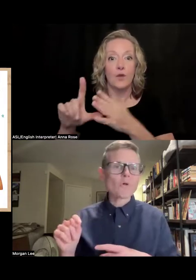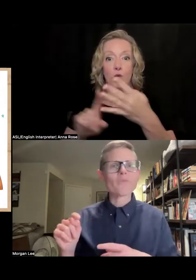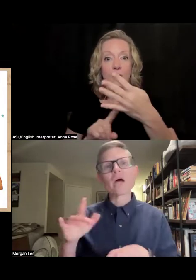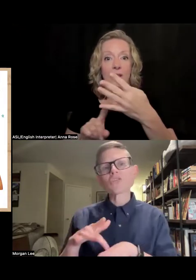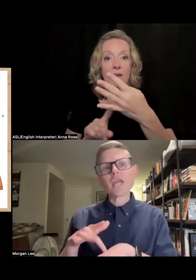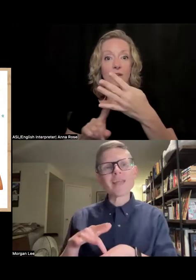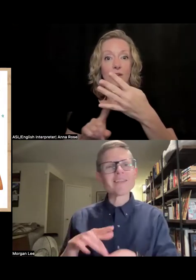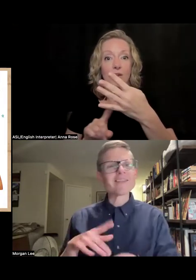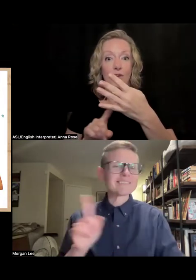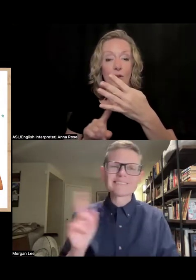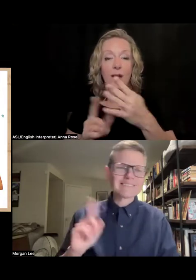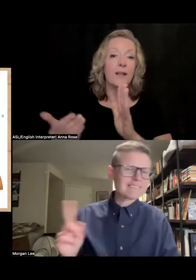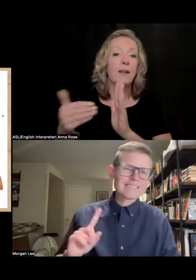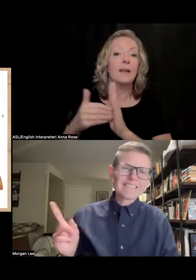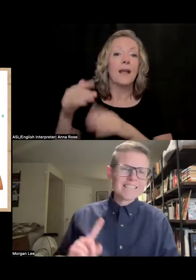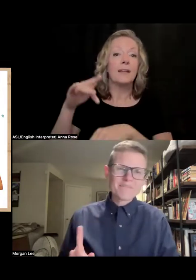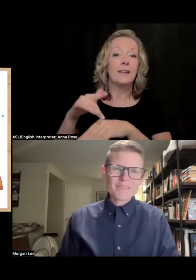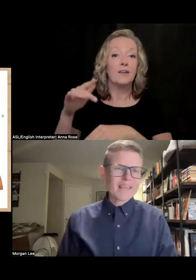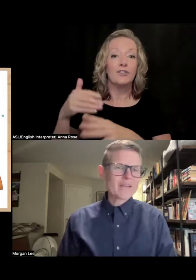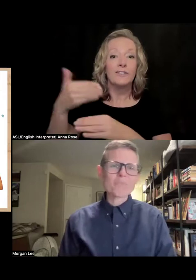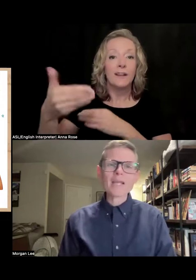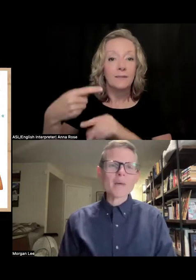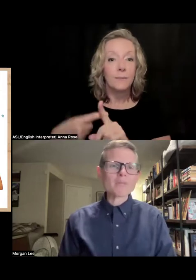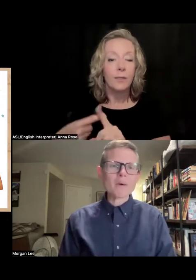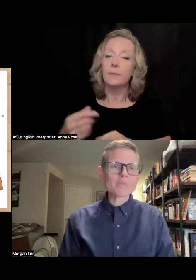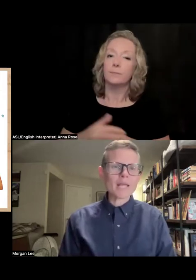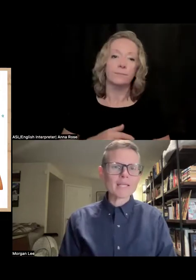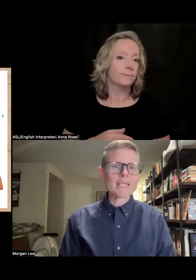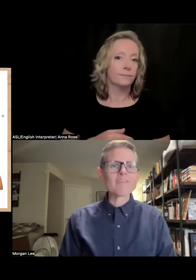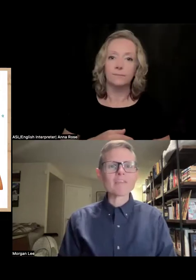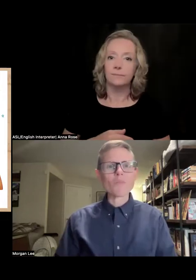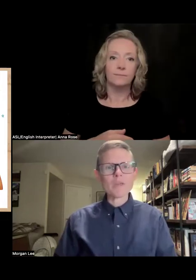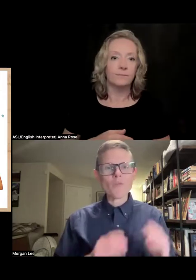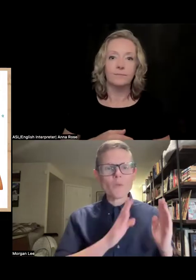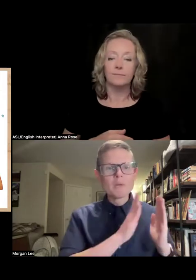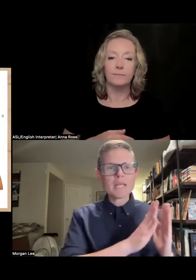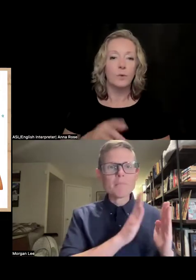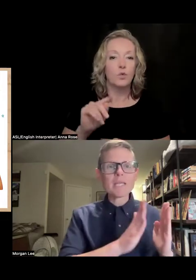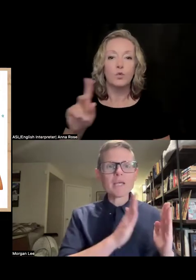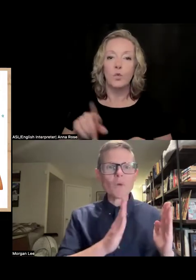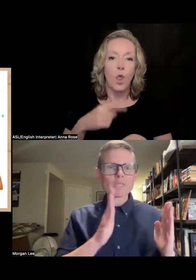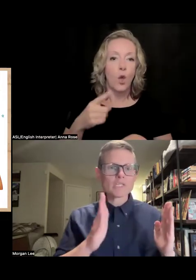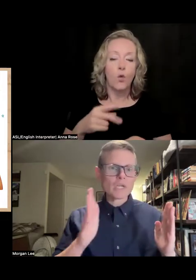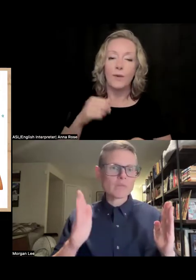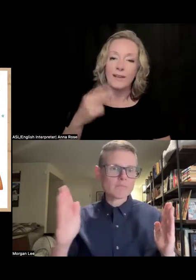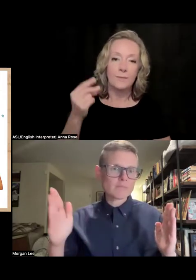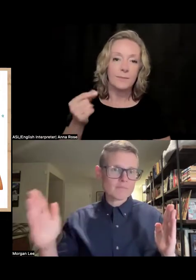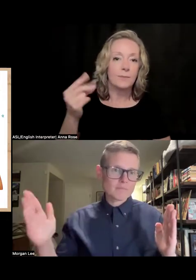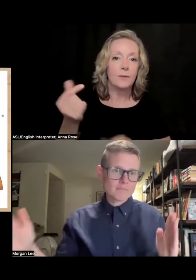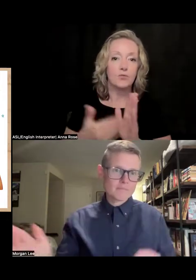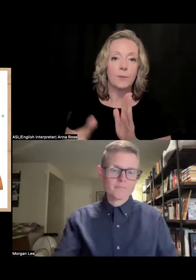October, we'll touch again. That might not be the best plan, given that we know that we need immediate